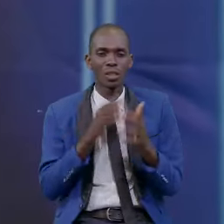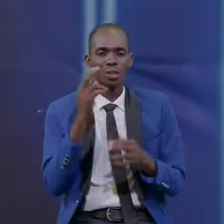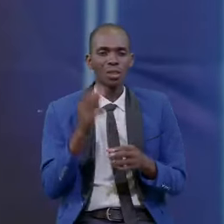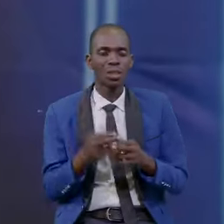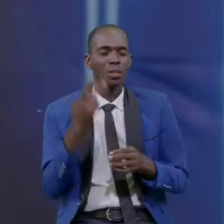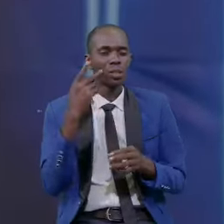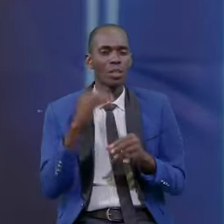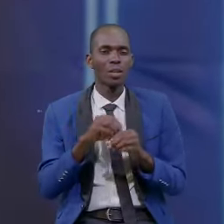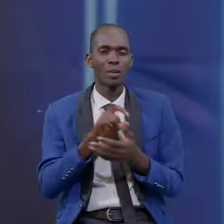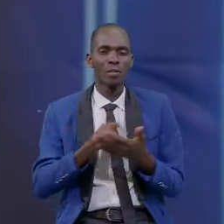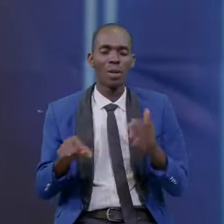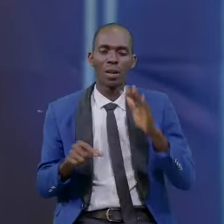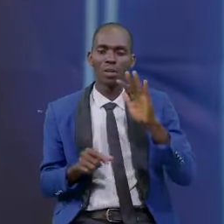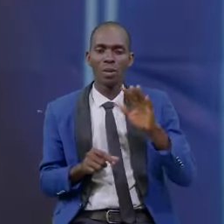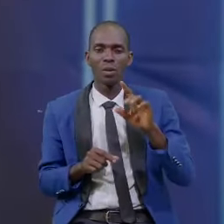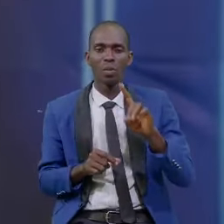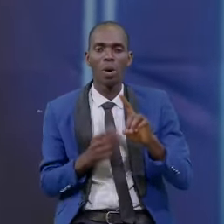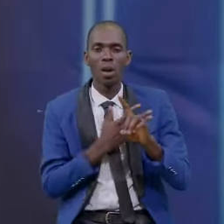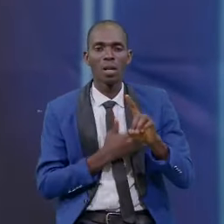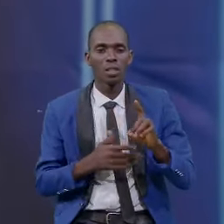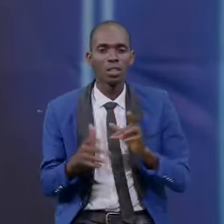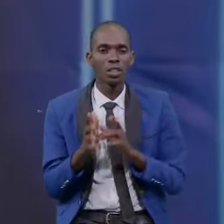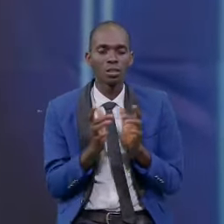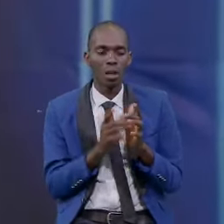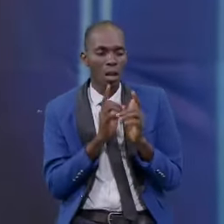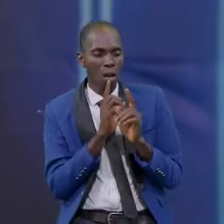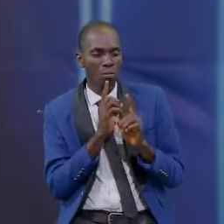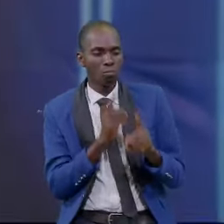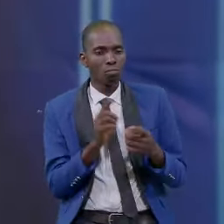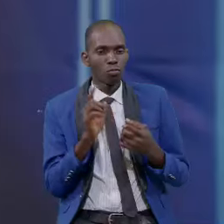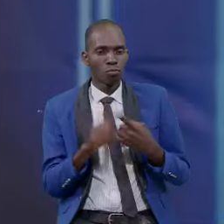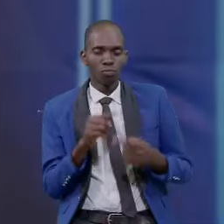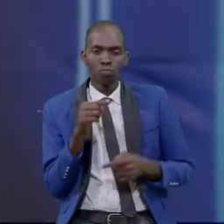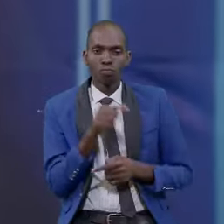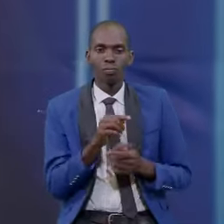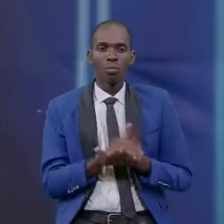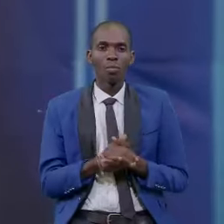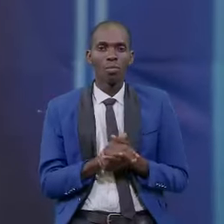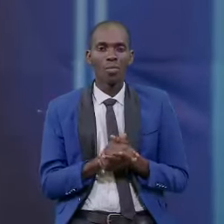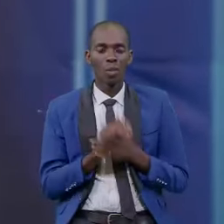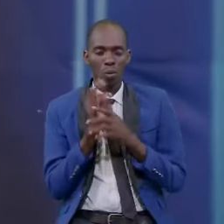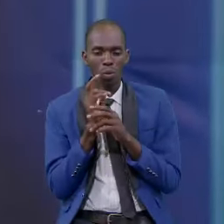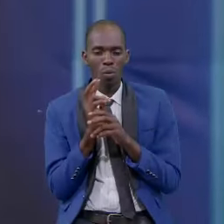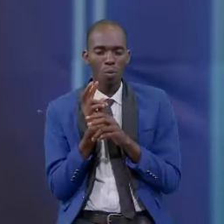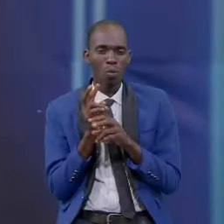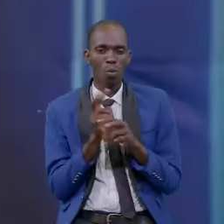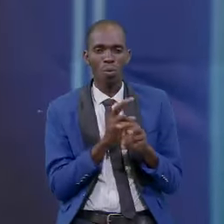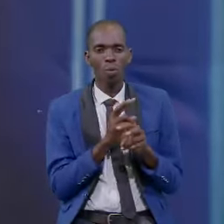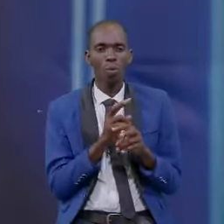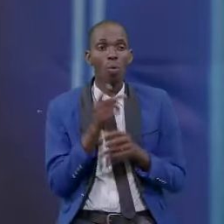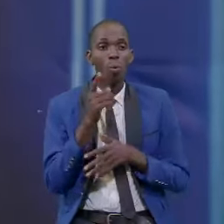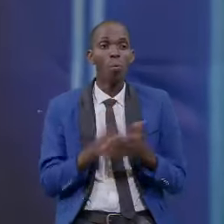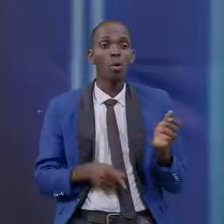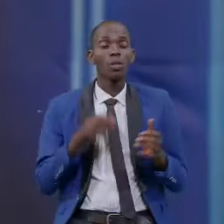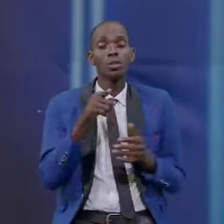verse 51, and Jesus answered and said unto him, what wilt thou